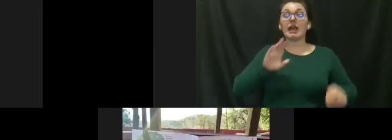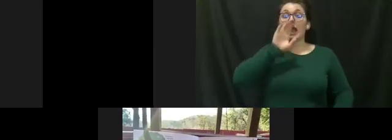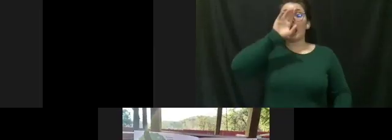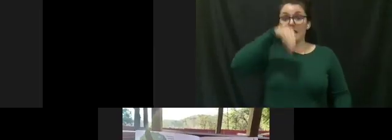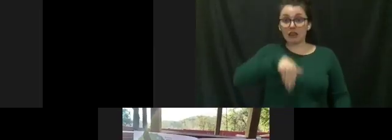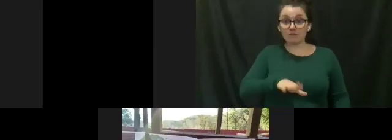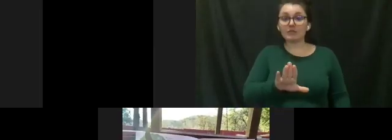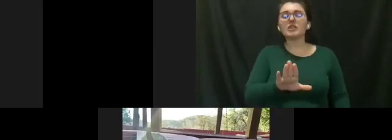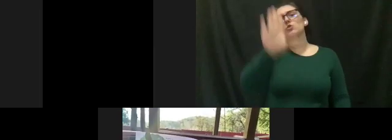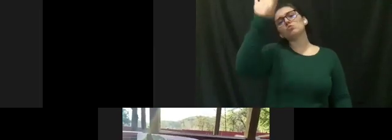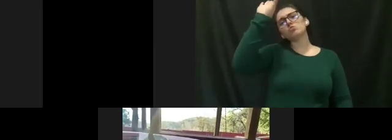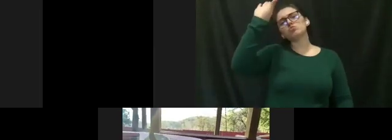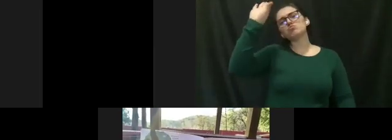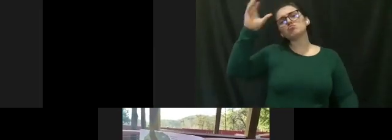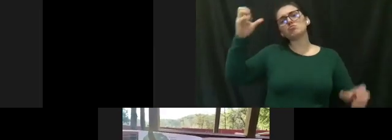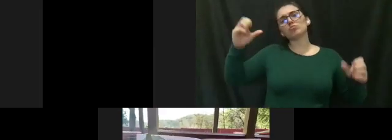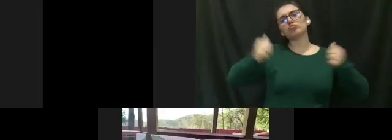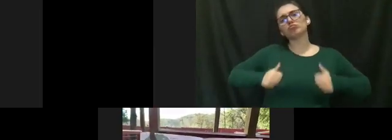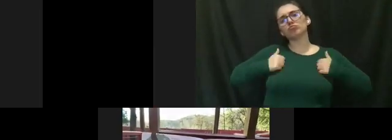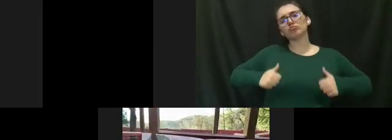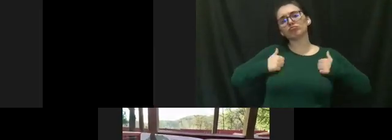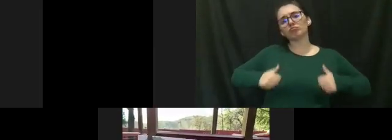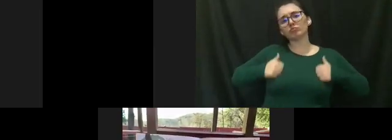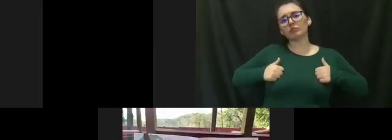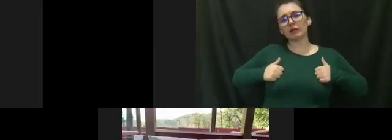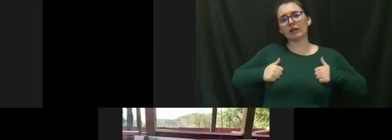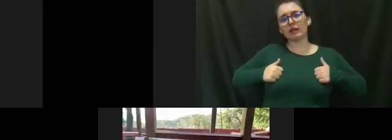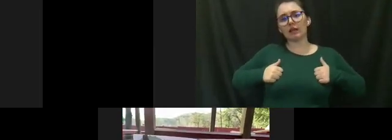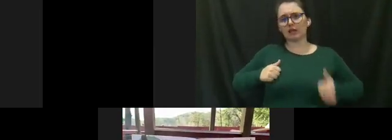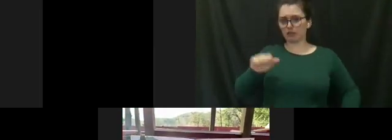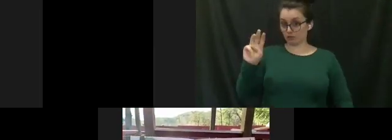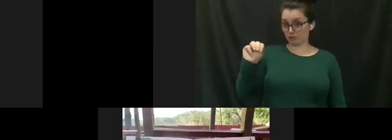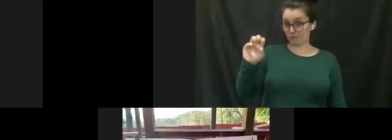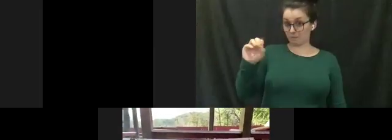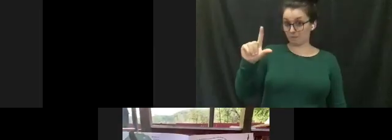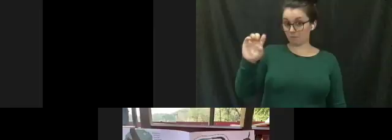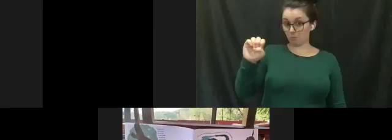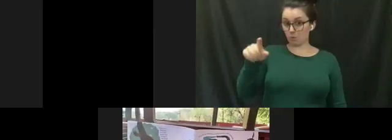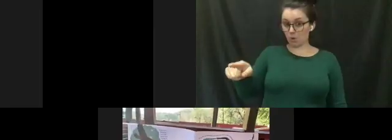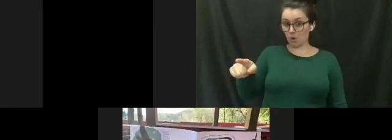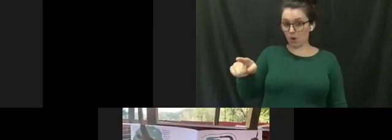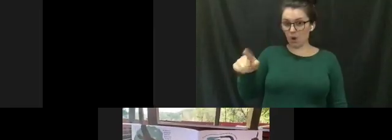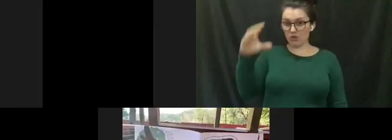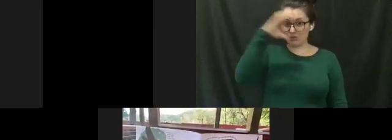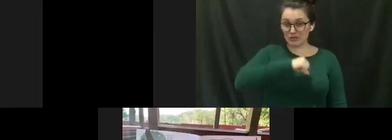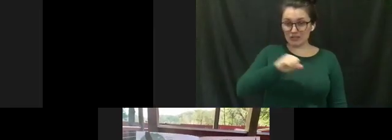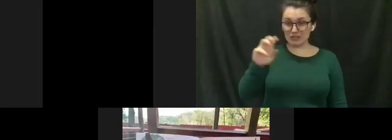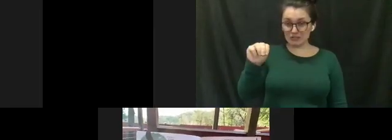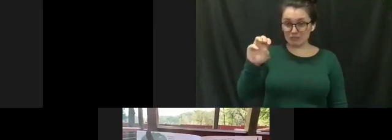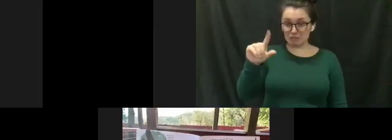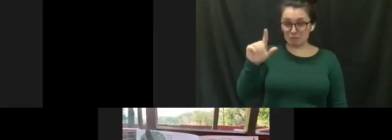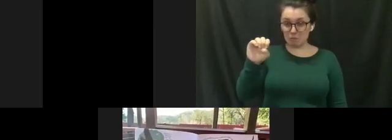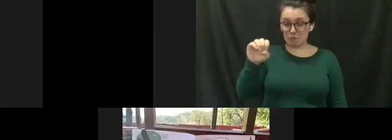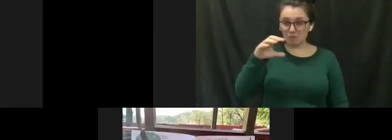yourself a bath. And if you're a mole, did anybody guess that nose was a mole? To find your